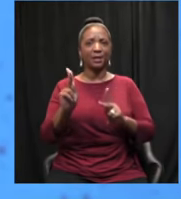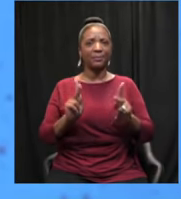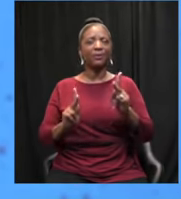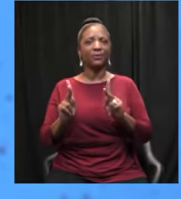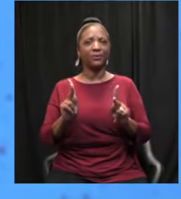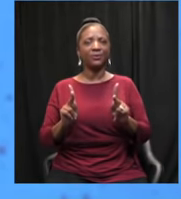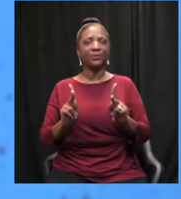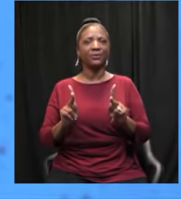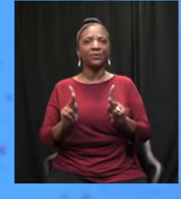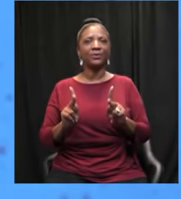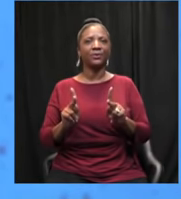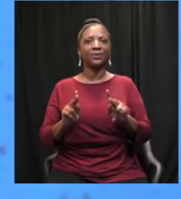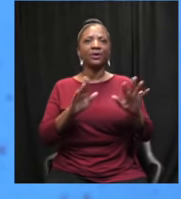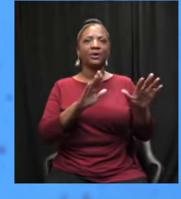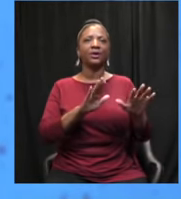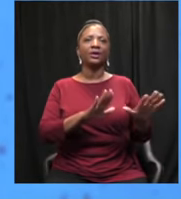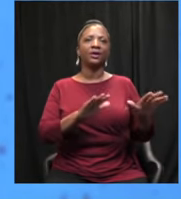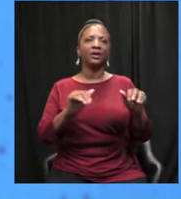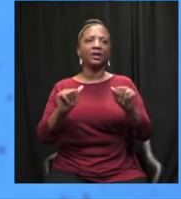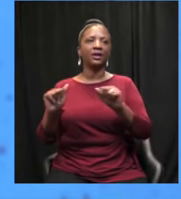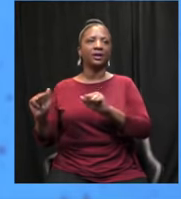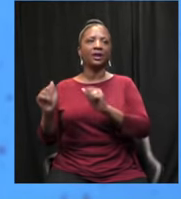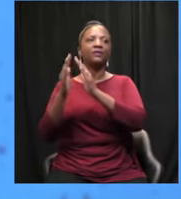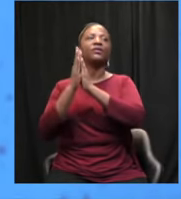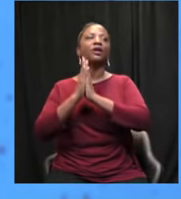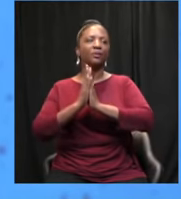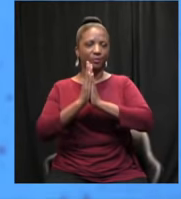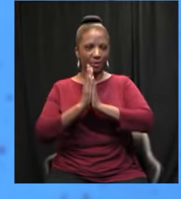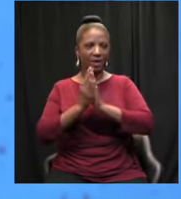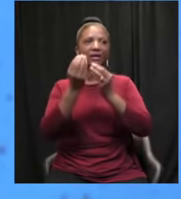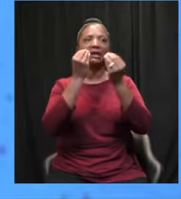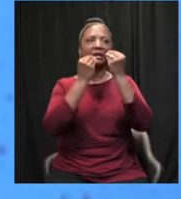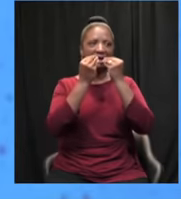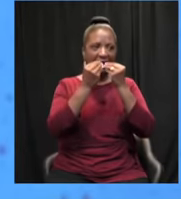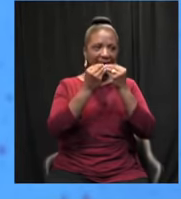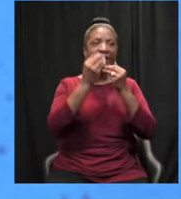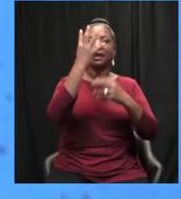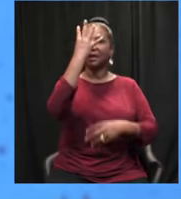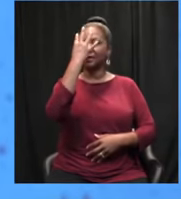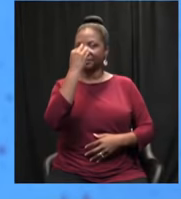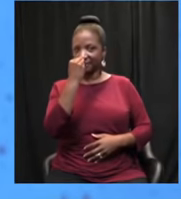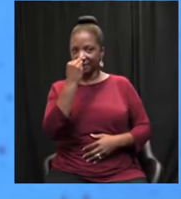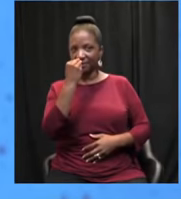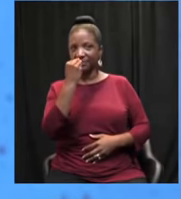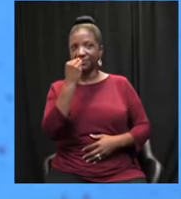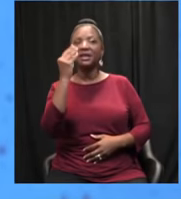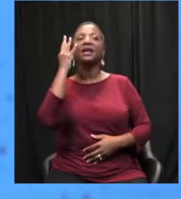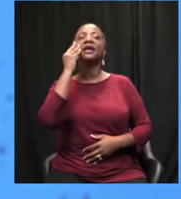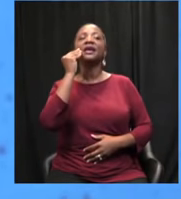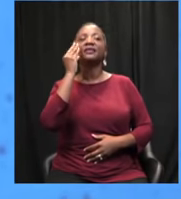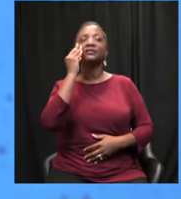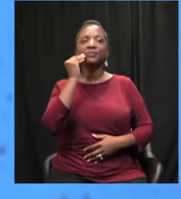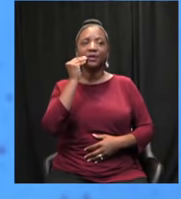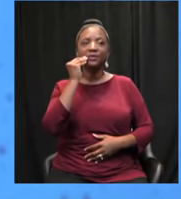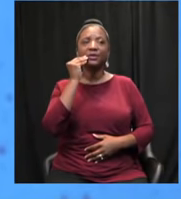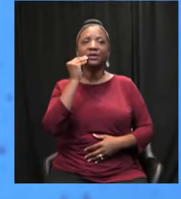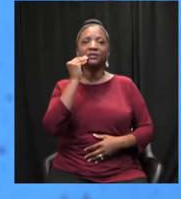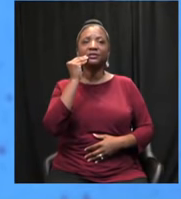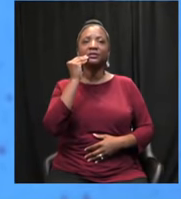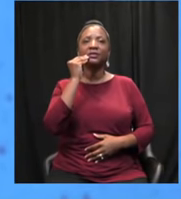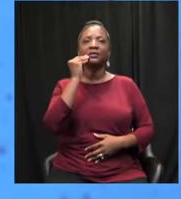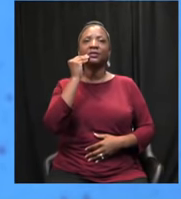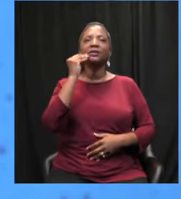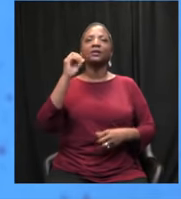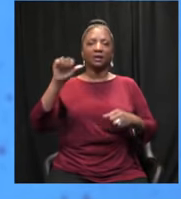In his humanity, he ate and he slept. In his humanity, he faced opposition and ridicule. In his humanity, he was troubled